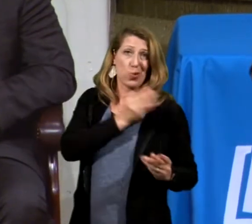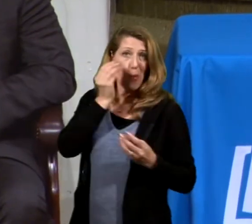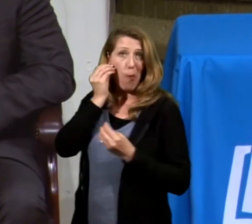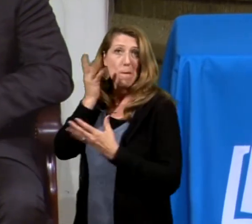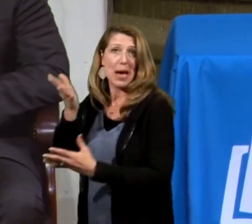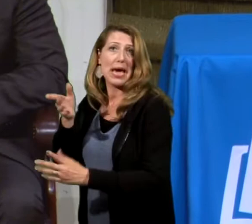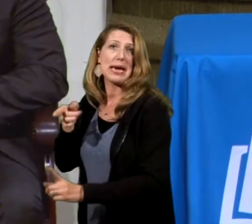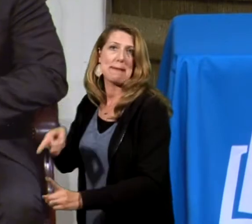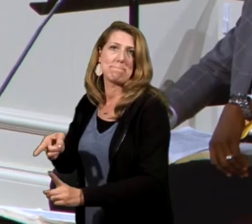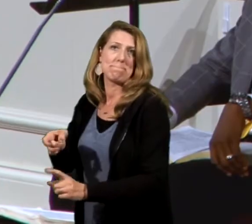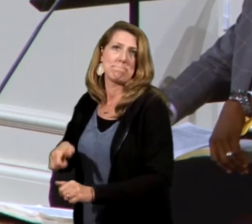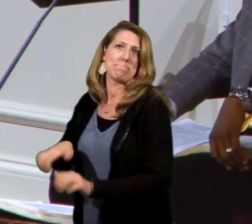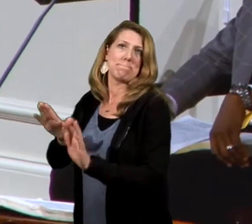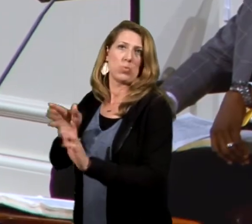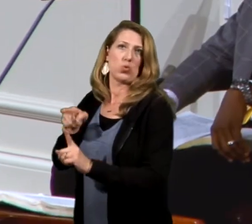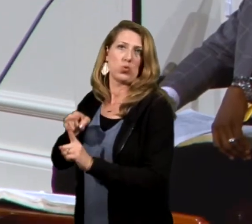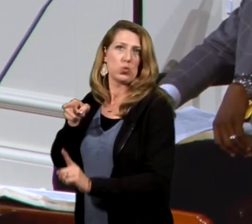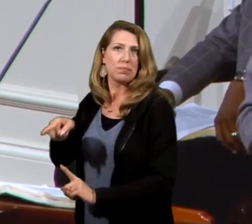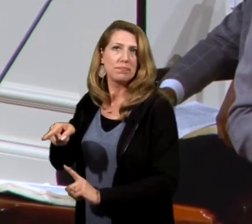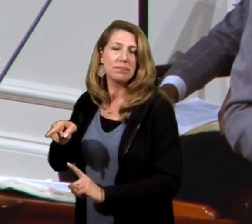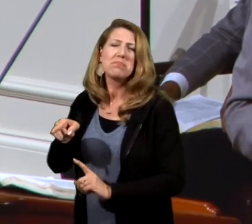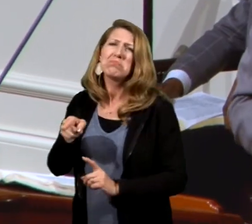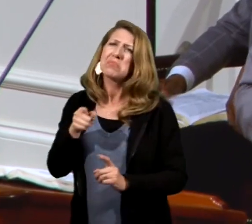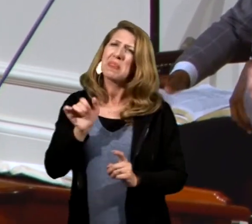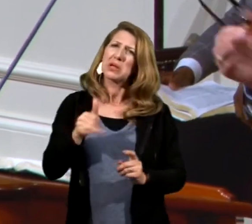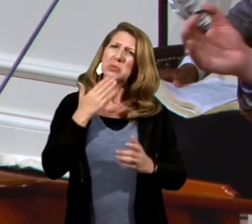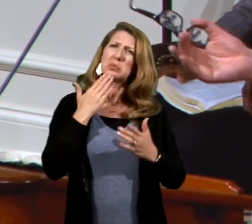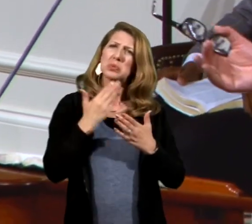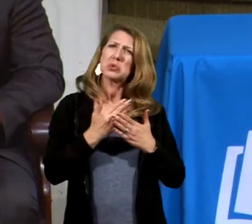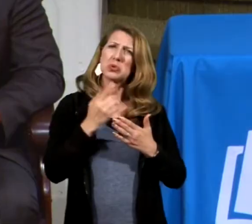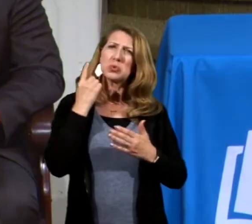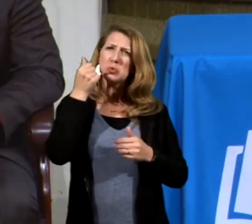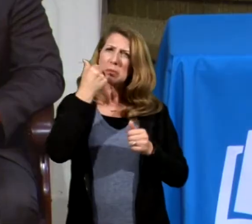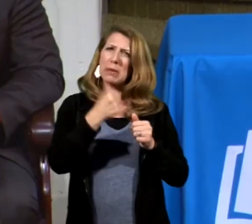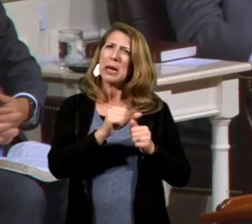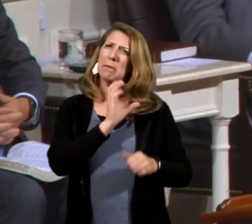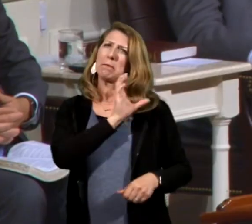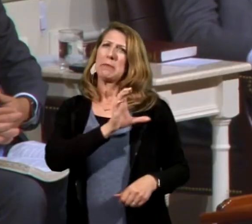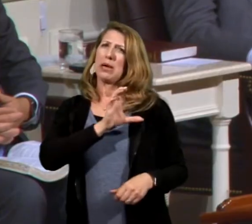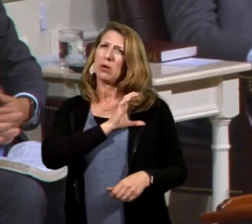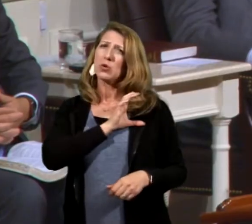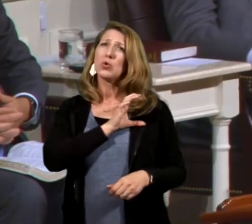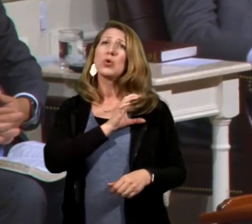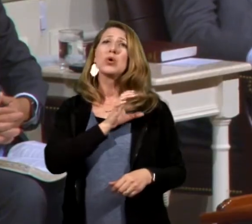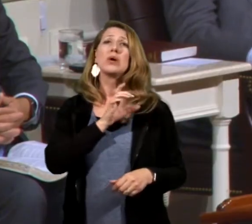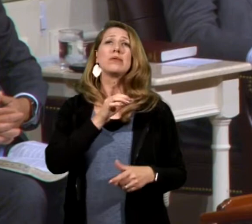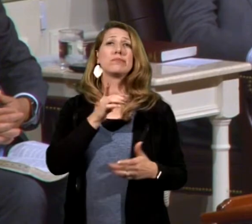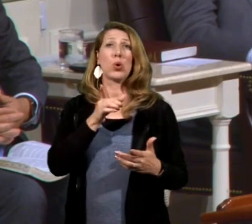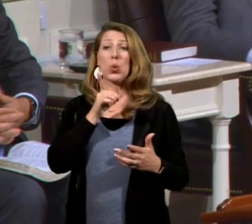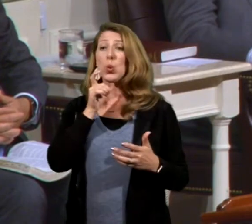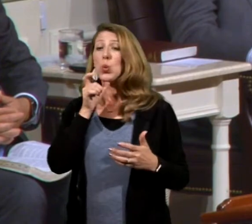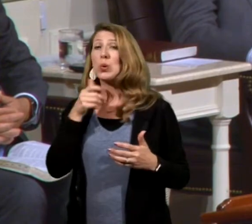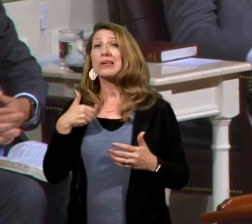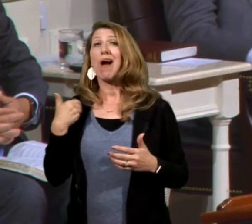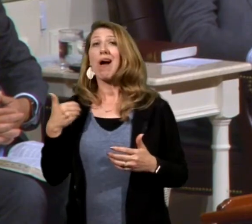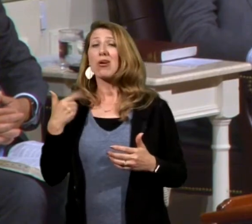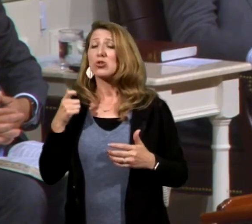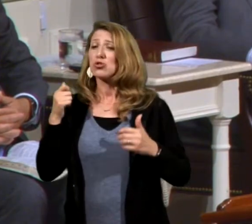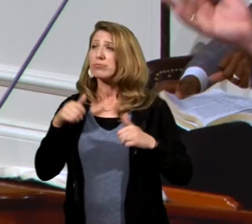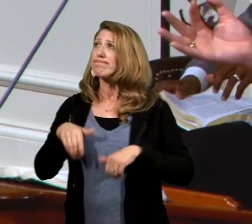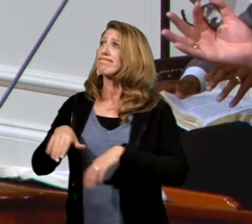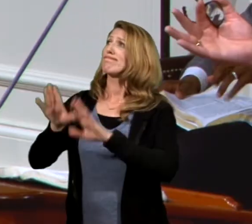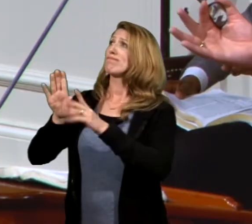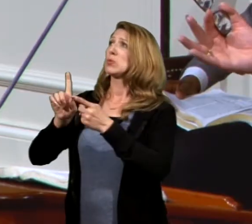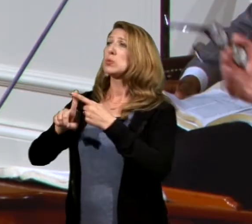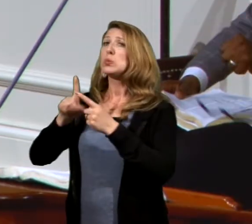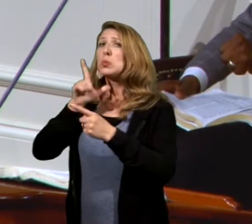think that's a great attribute that we need to remember, is that whoever obeys those who are younger ought to submit to the